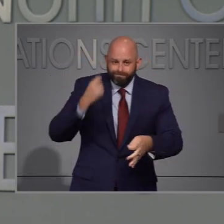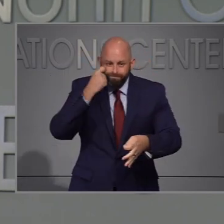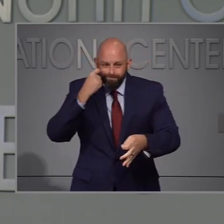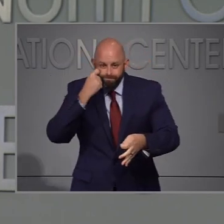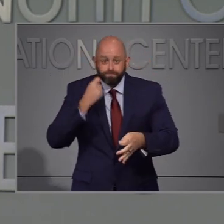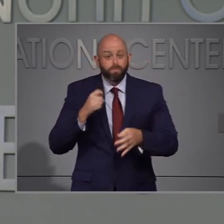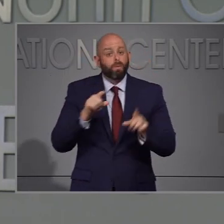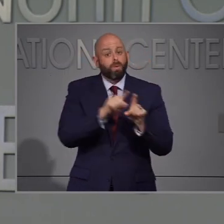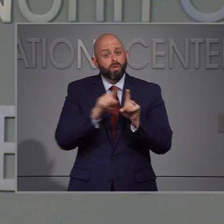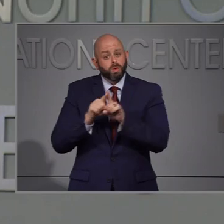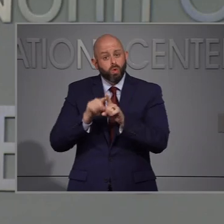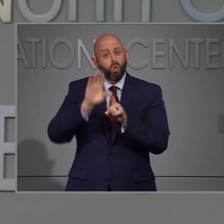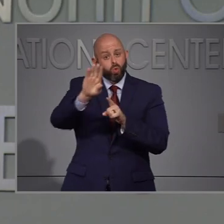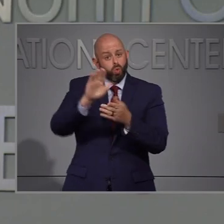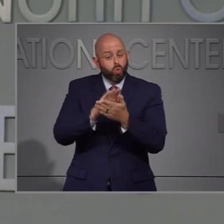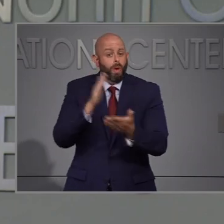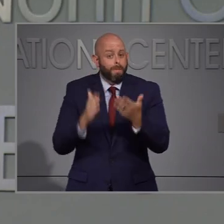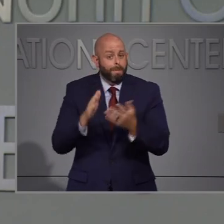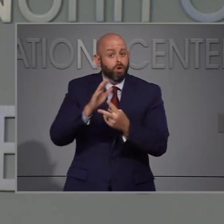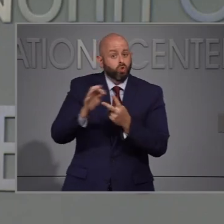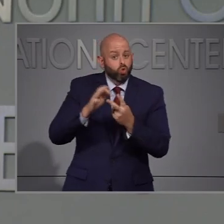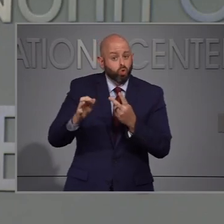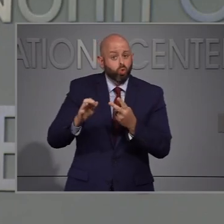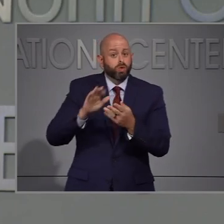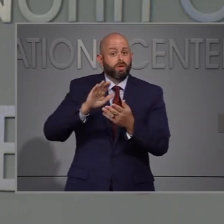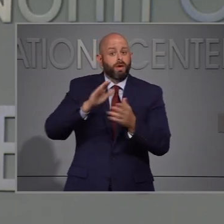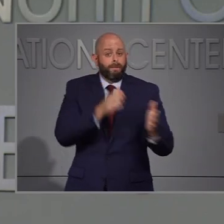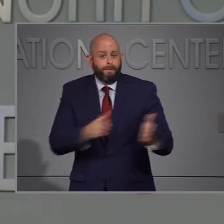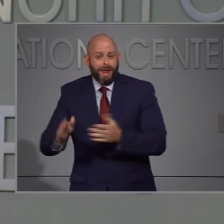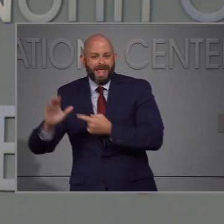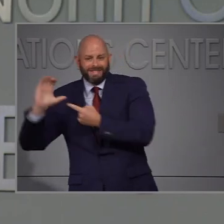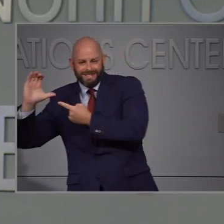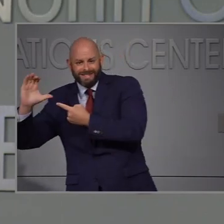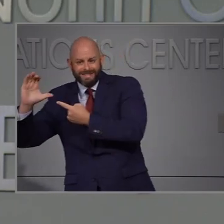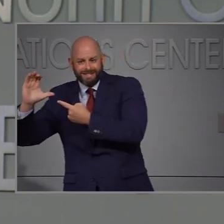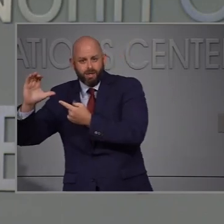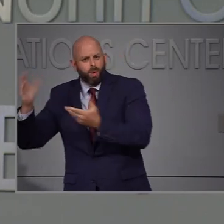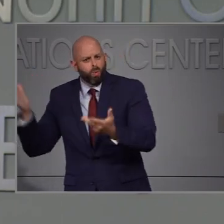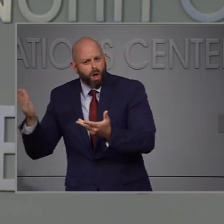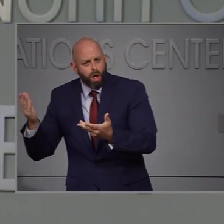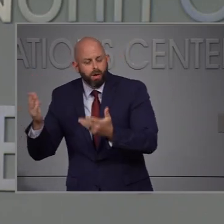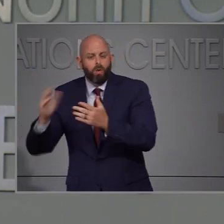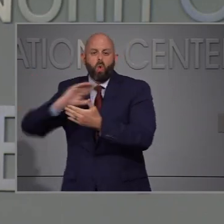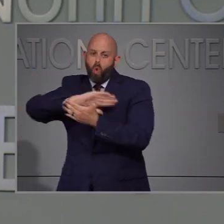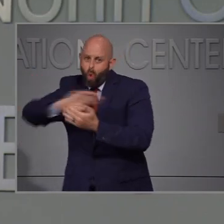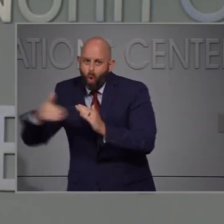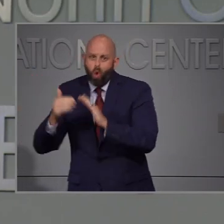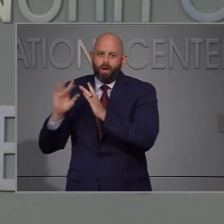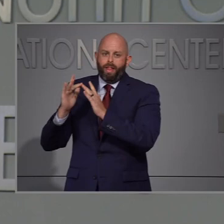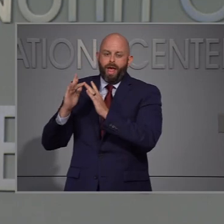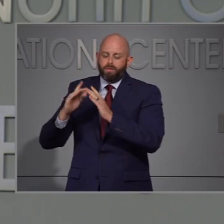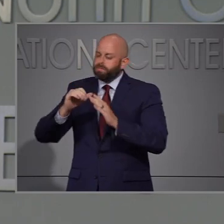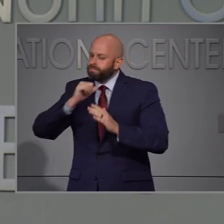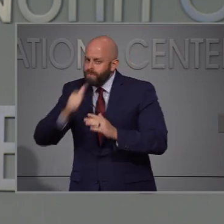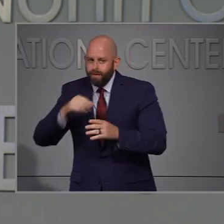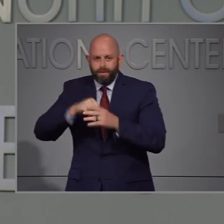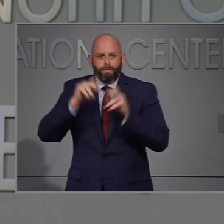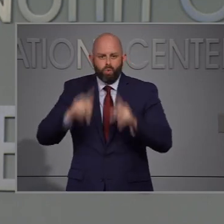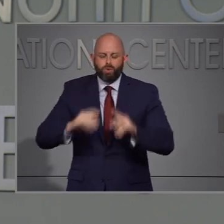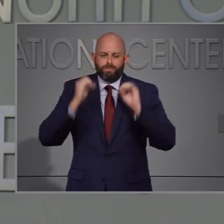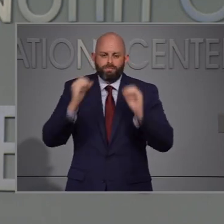C, which requires all remote learning, if they determine that that's best for those children, parents, and